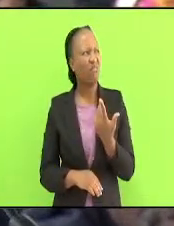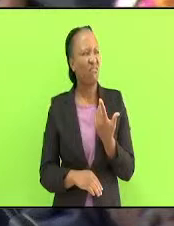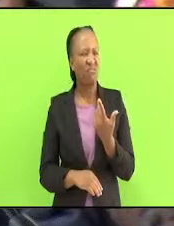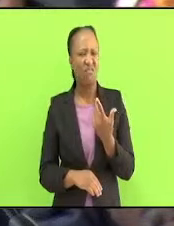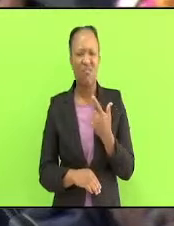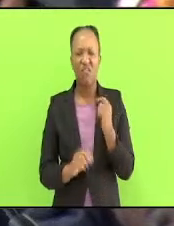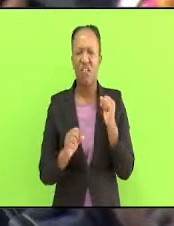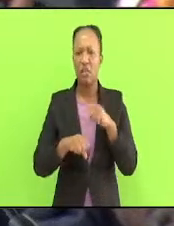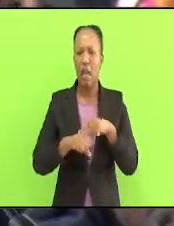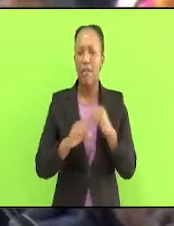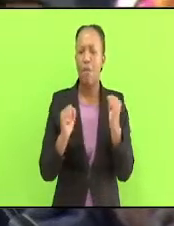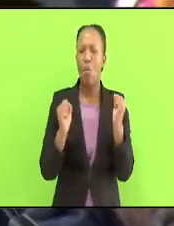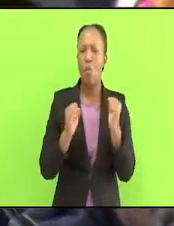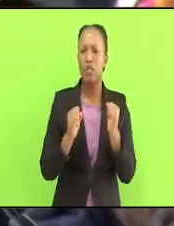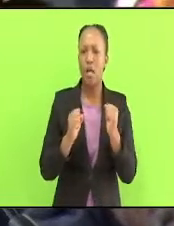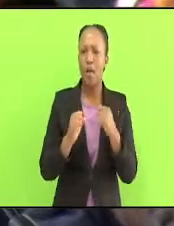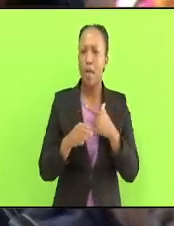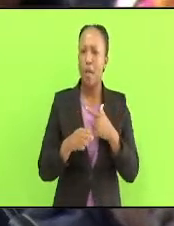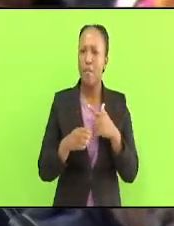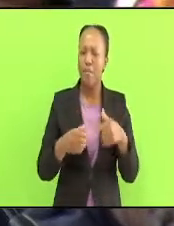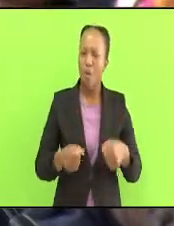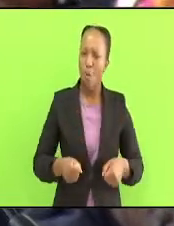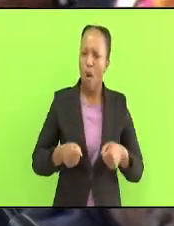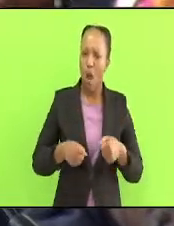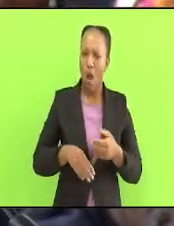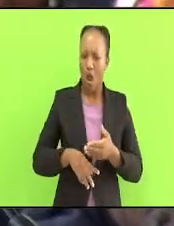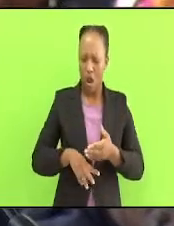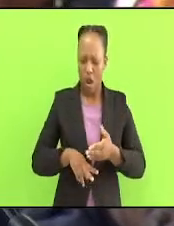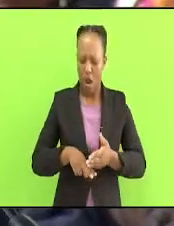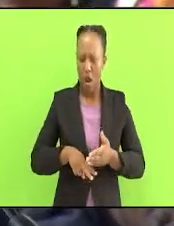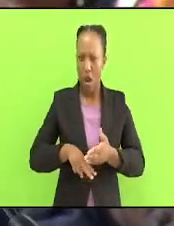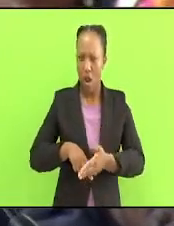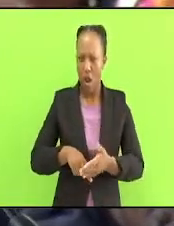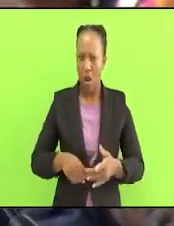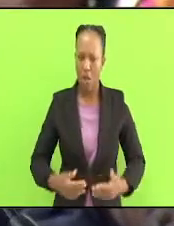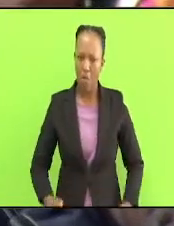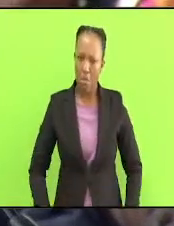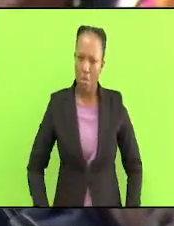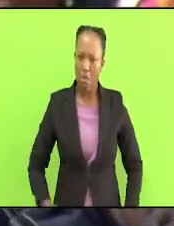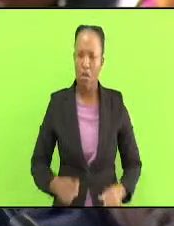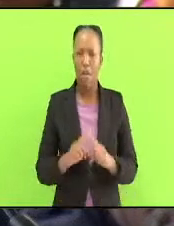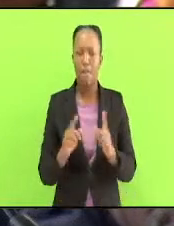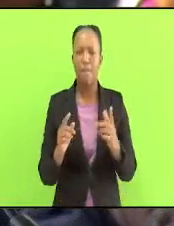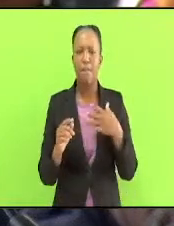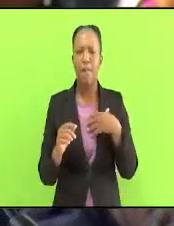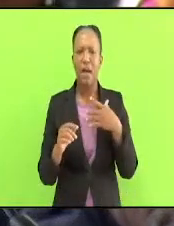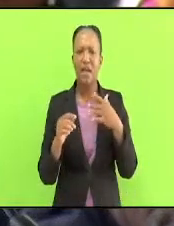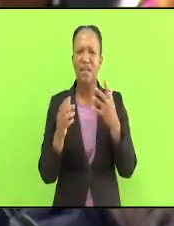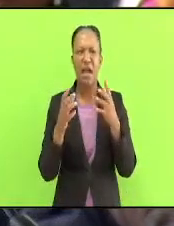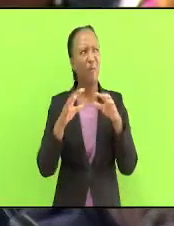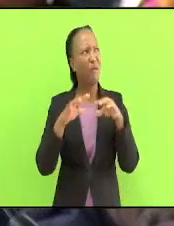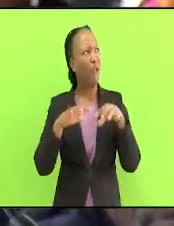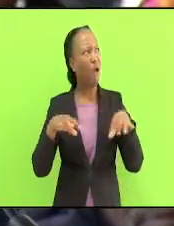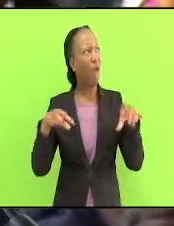le selemo ke tshwantse ke sitwe or o bona ela maru a palama le ke tshwantse ke pege